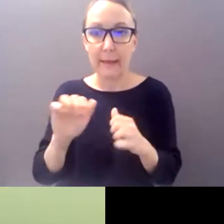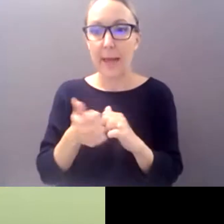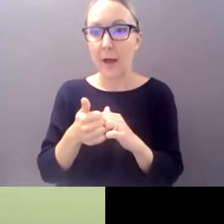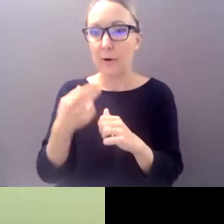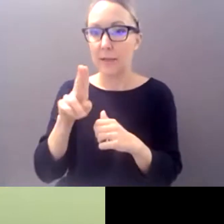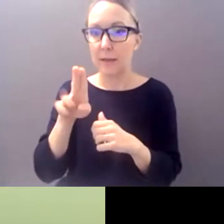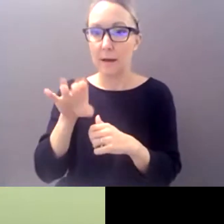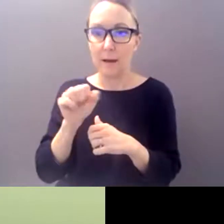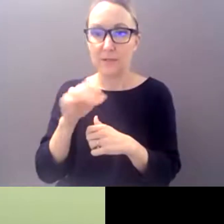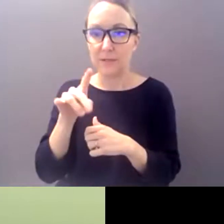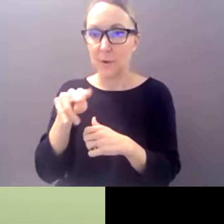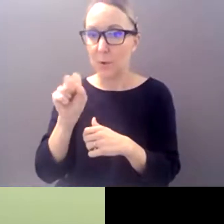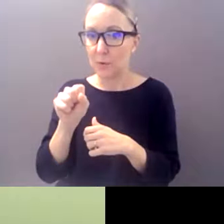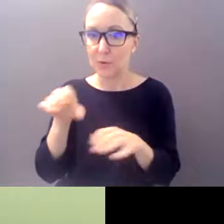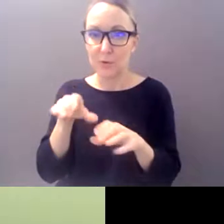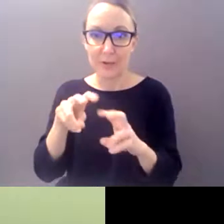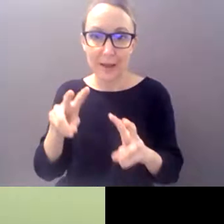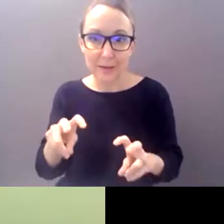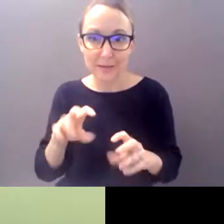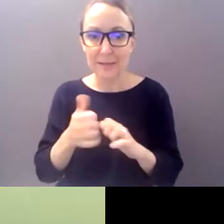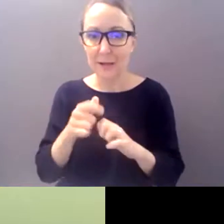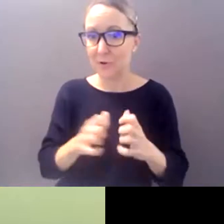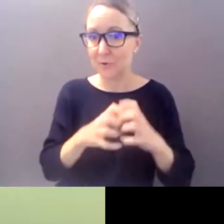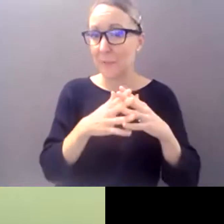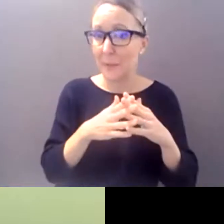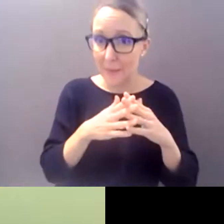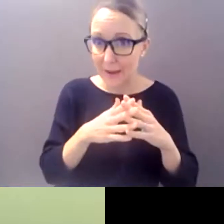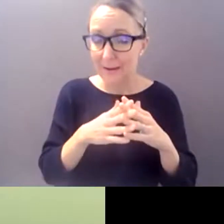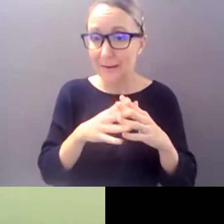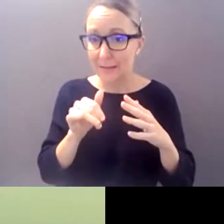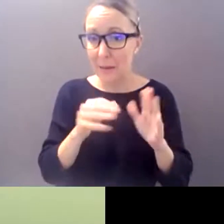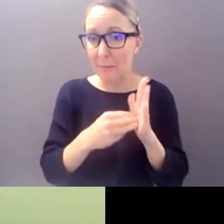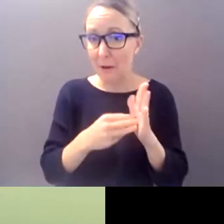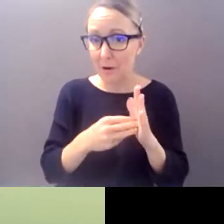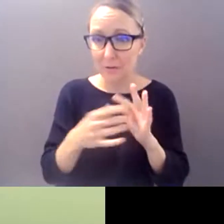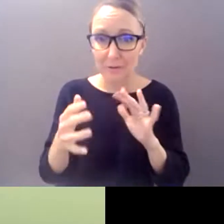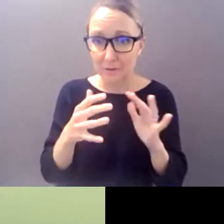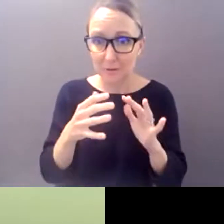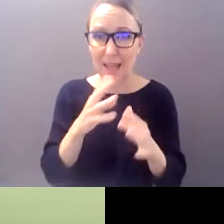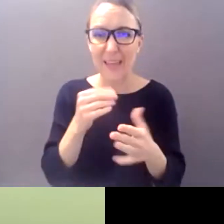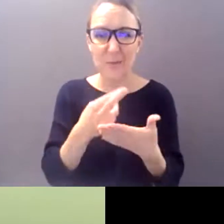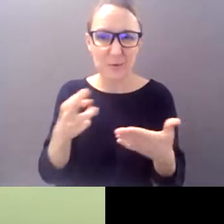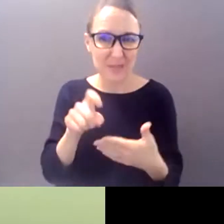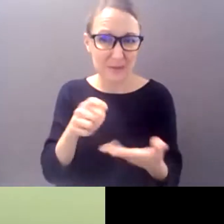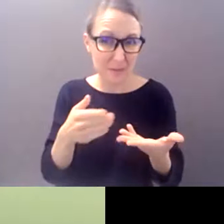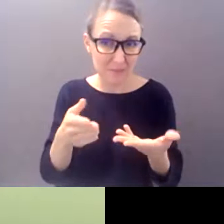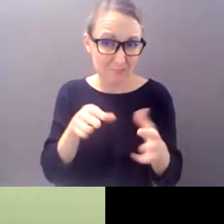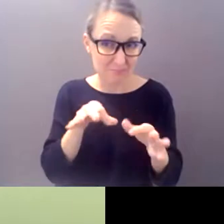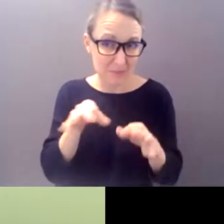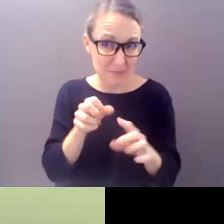How the analysis was done, how did you guys implement a Hubs and Spokes model, and what resources were needed?